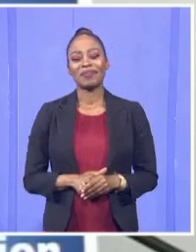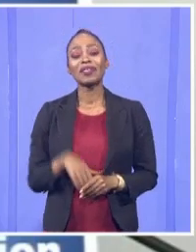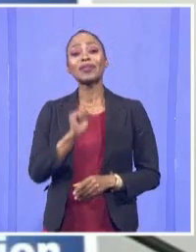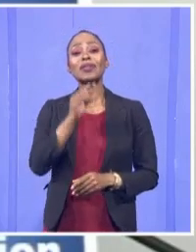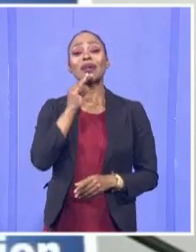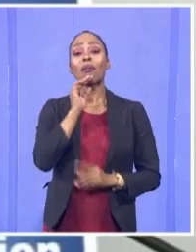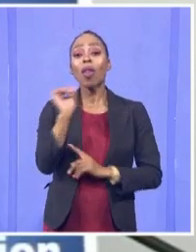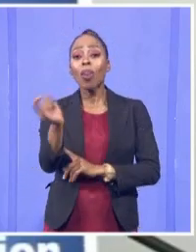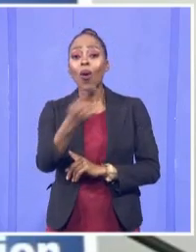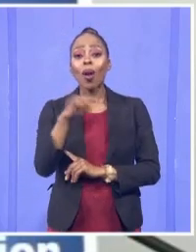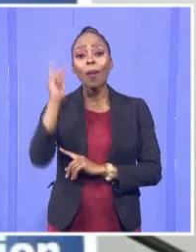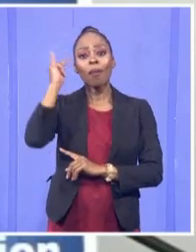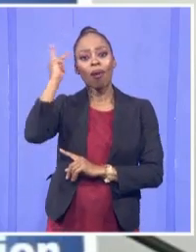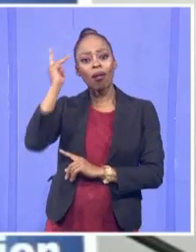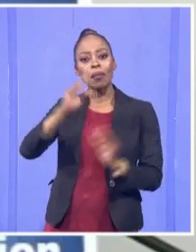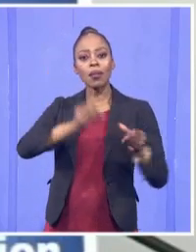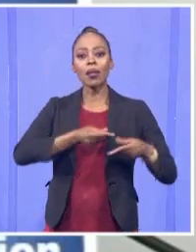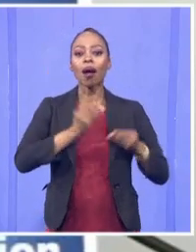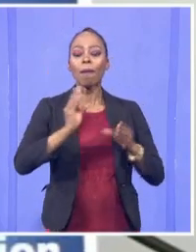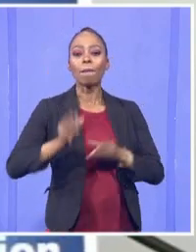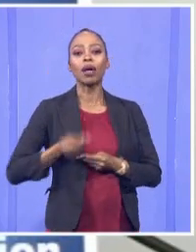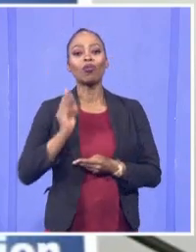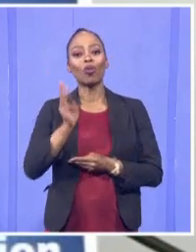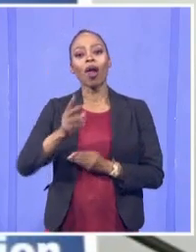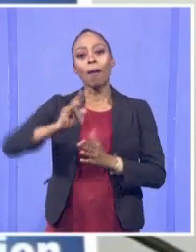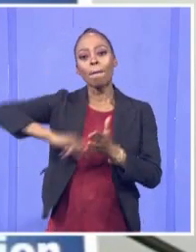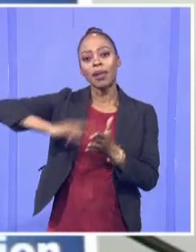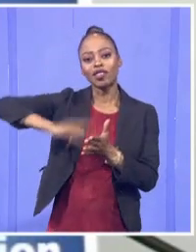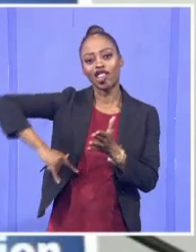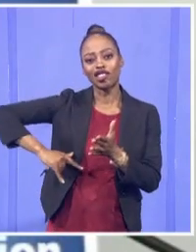all parents will get the SMSs.